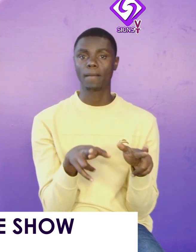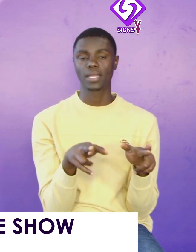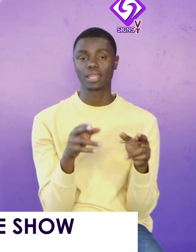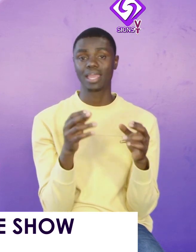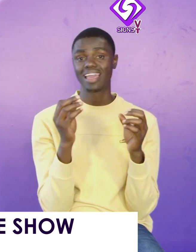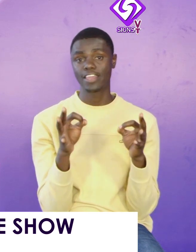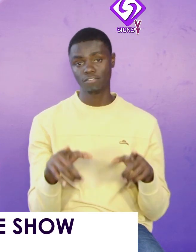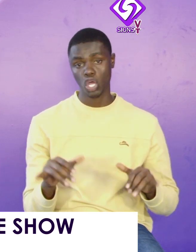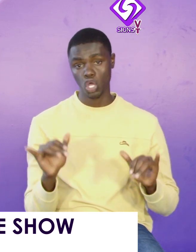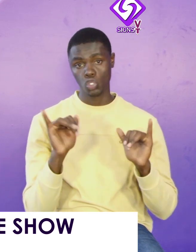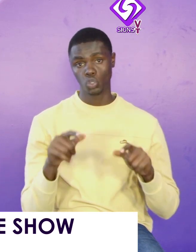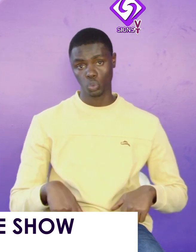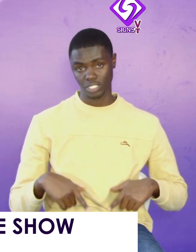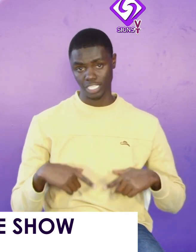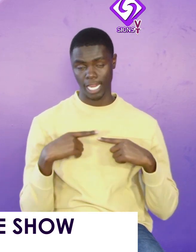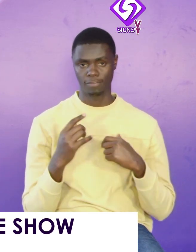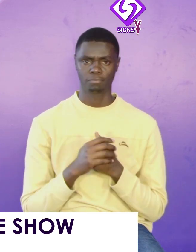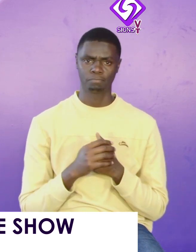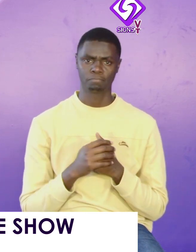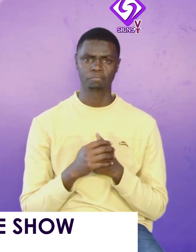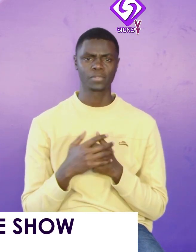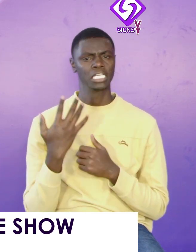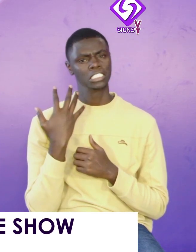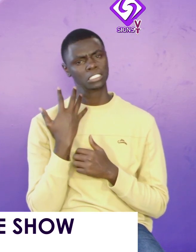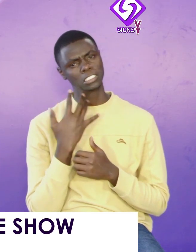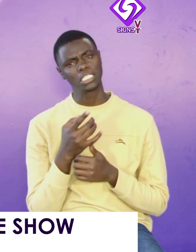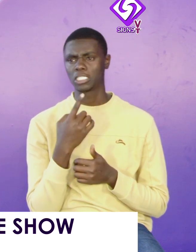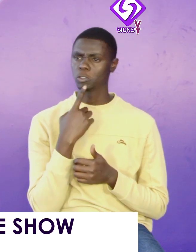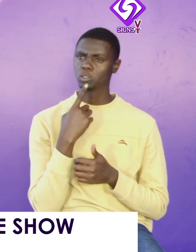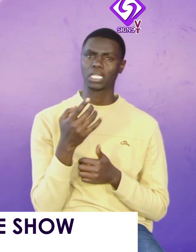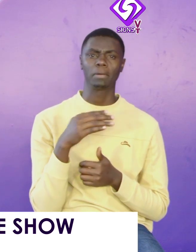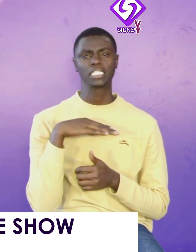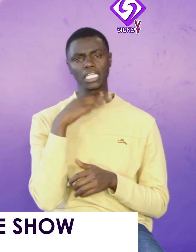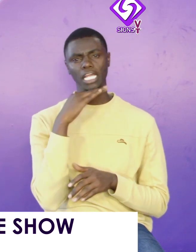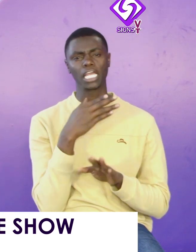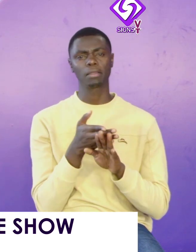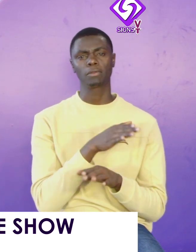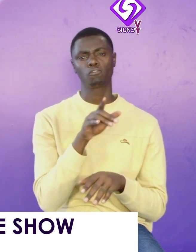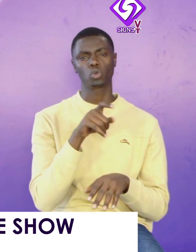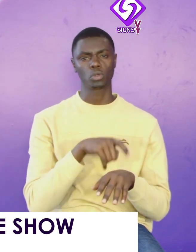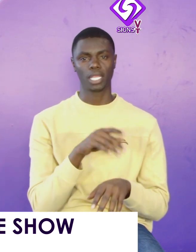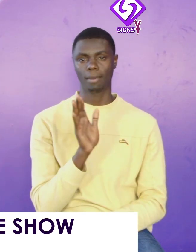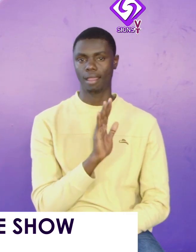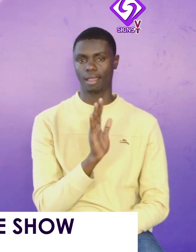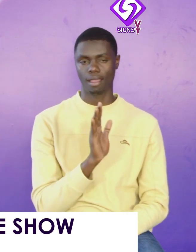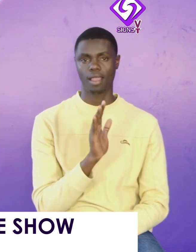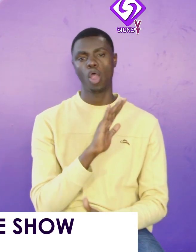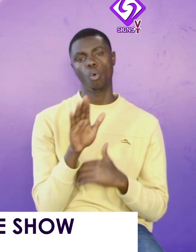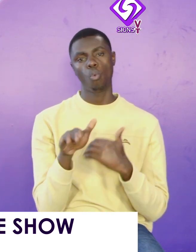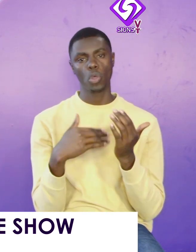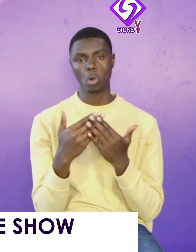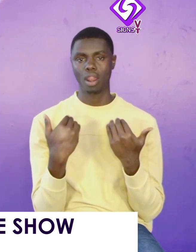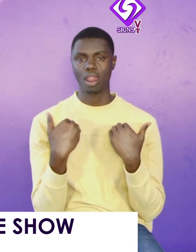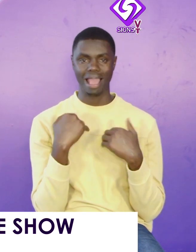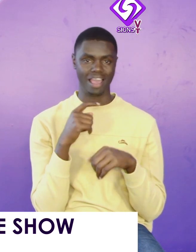alive, I don't want to say dying before your time, because we all have time,